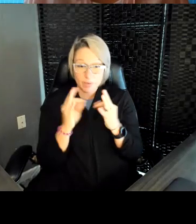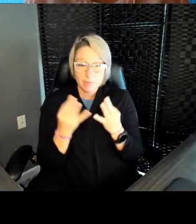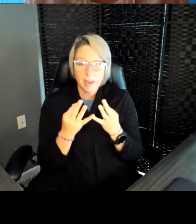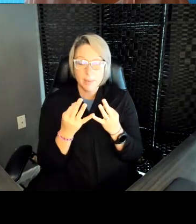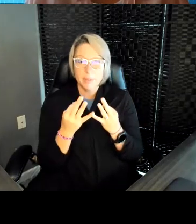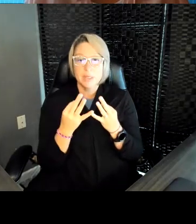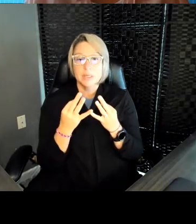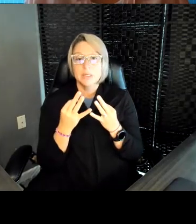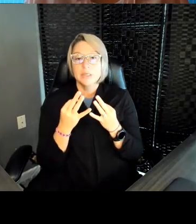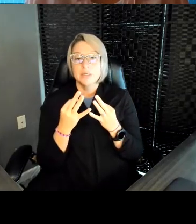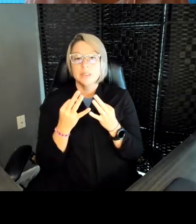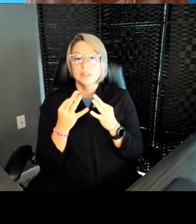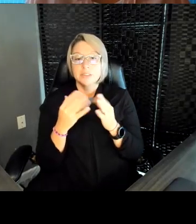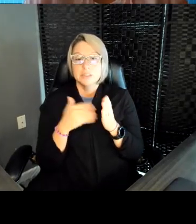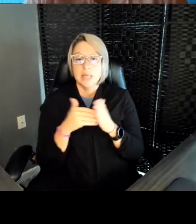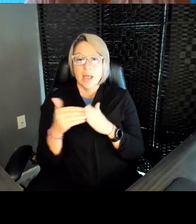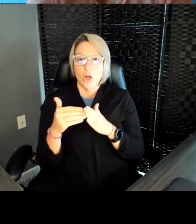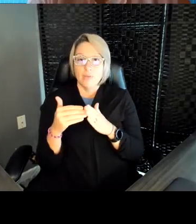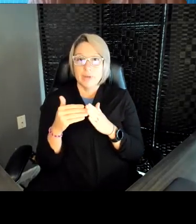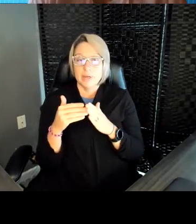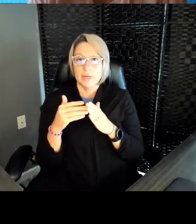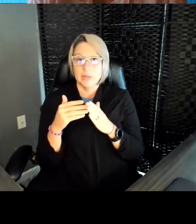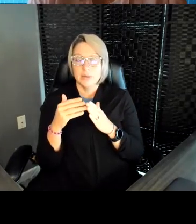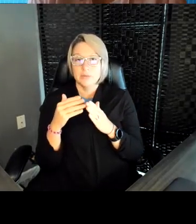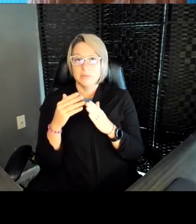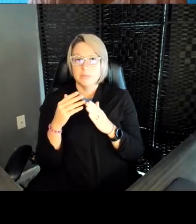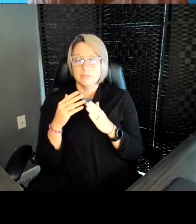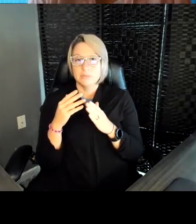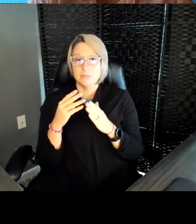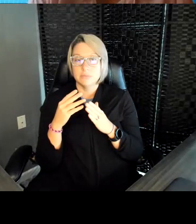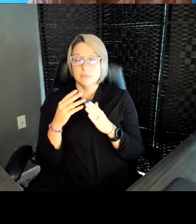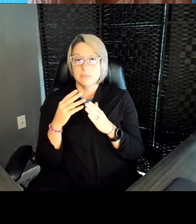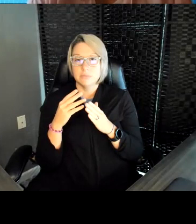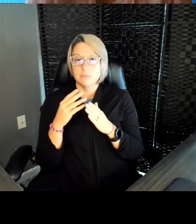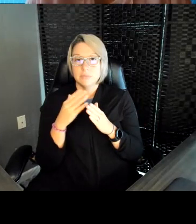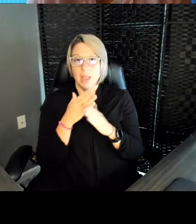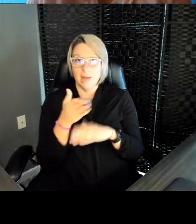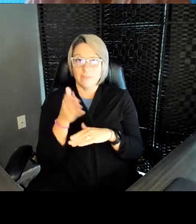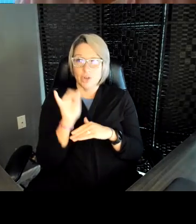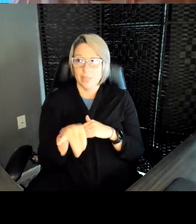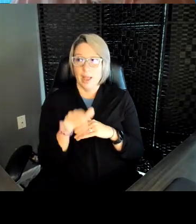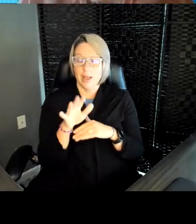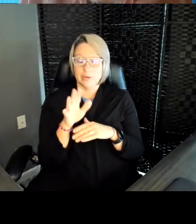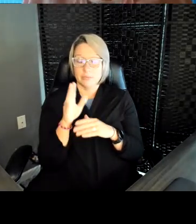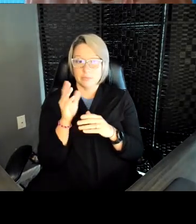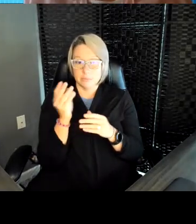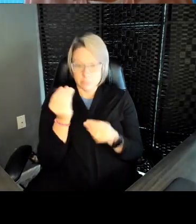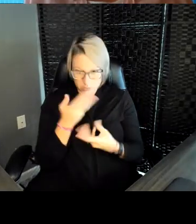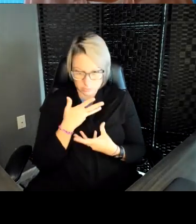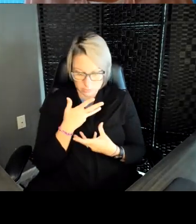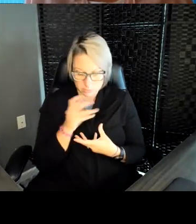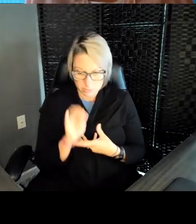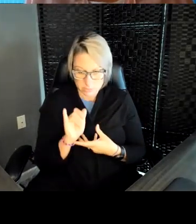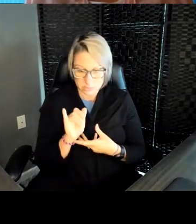often go after the appointments, after that drop the bomb kind of happens. And then